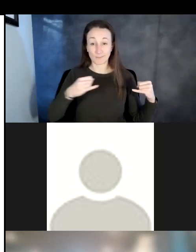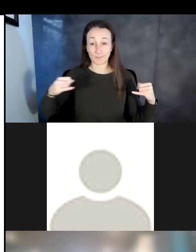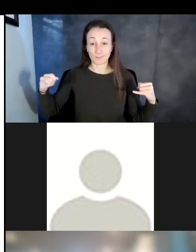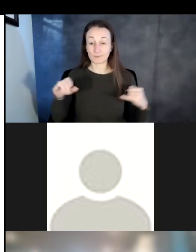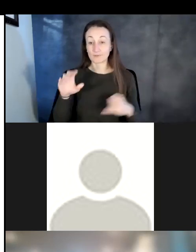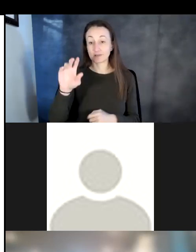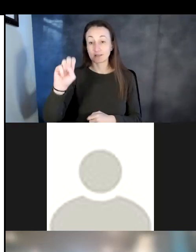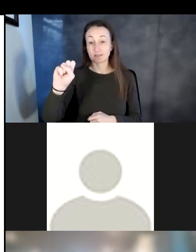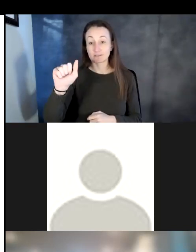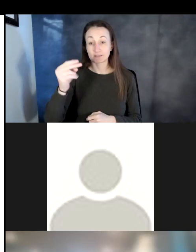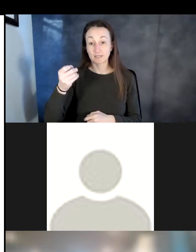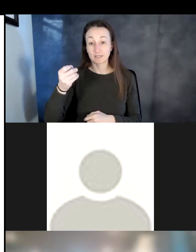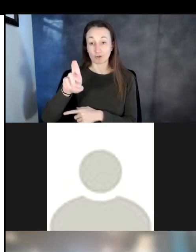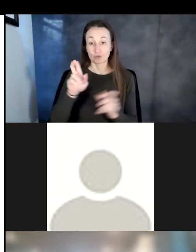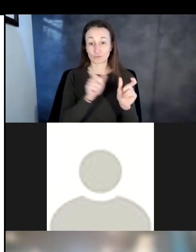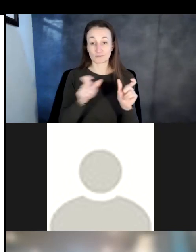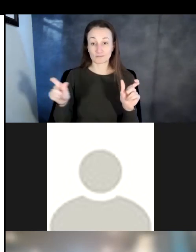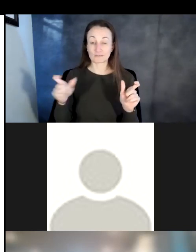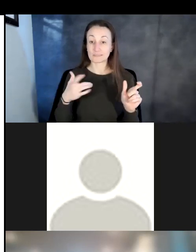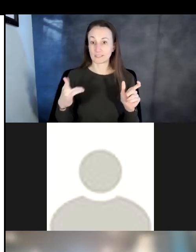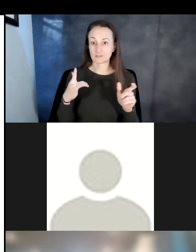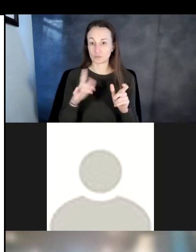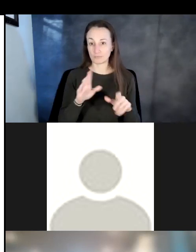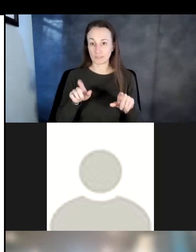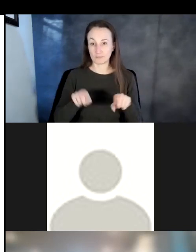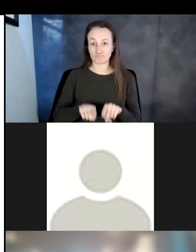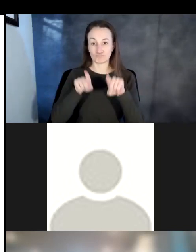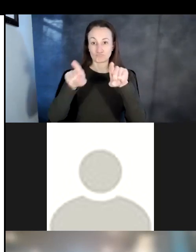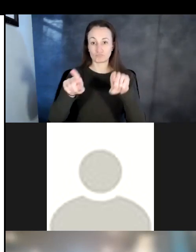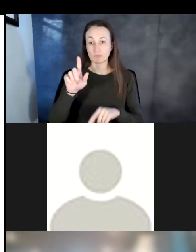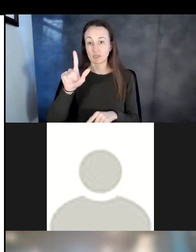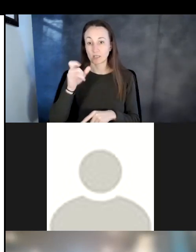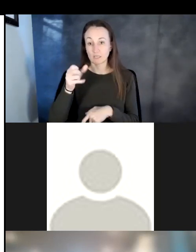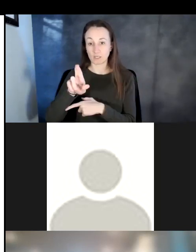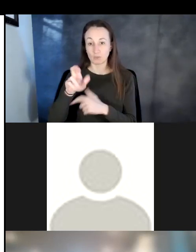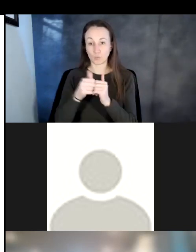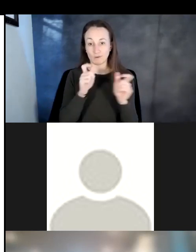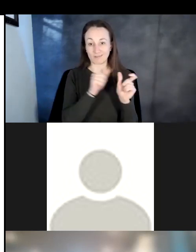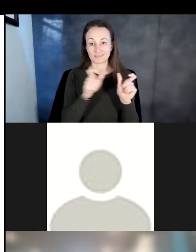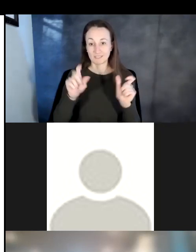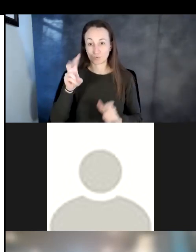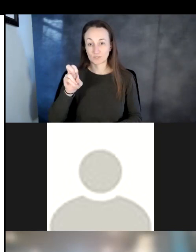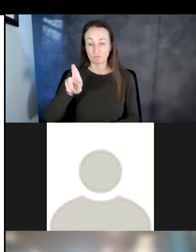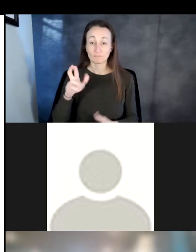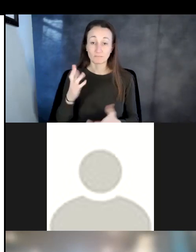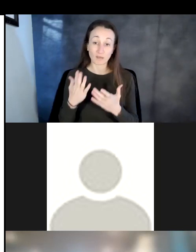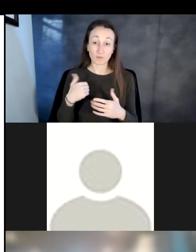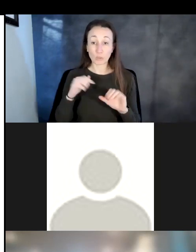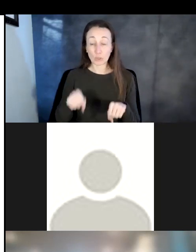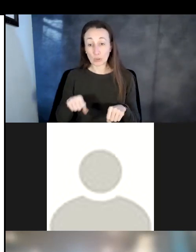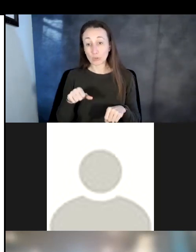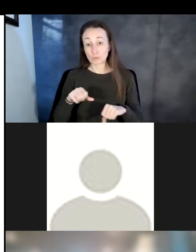Sanger sequencing, it scales linearly with the number of sequence variants. So we might be able to get away, with 5,